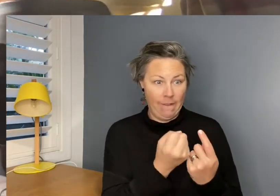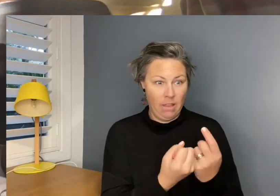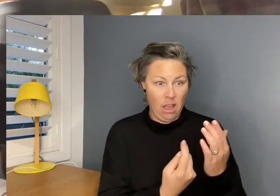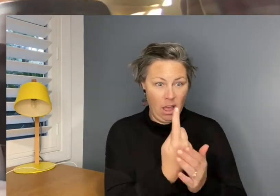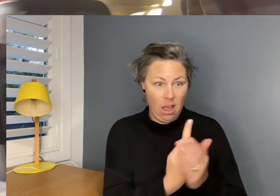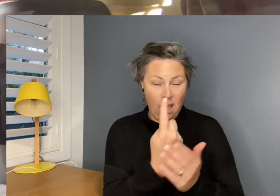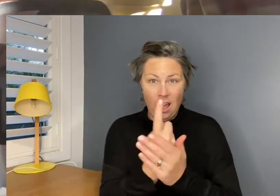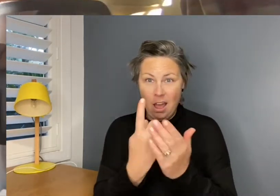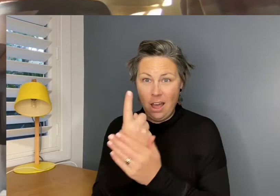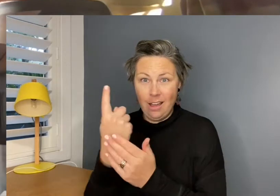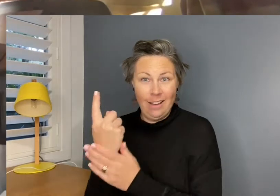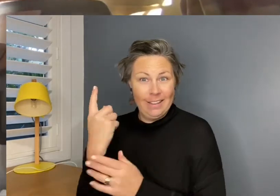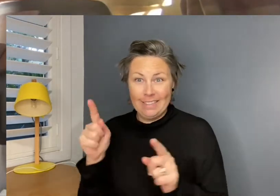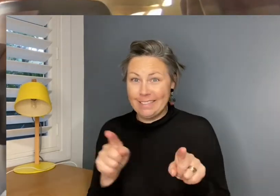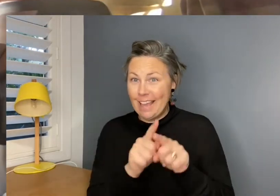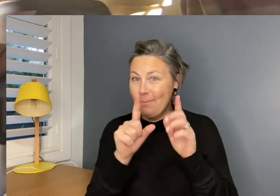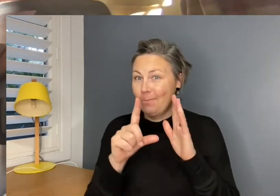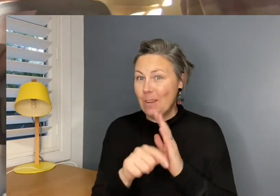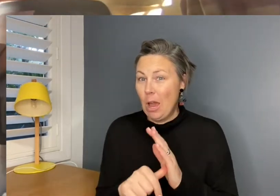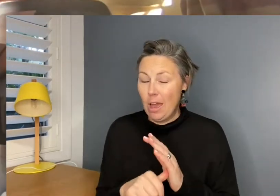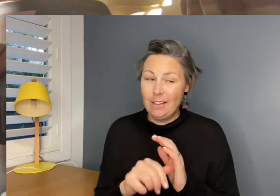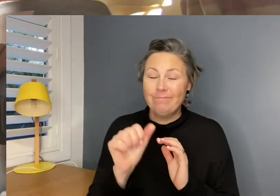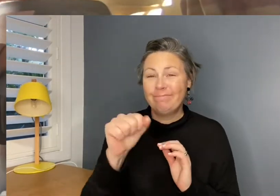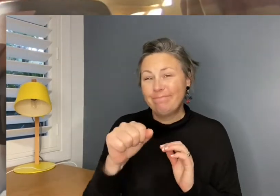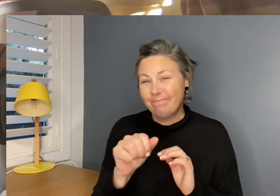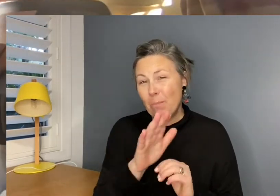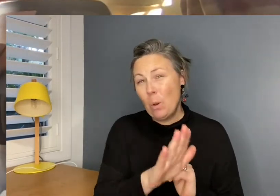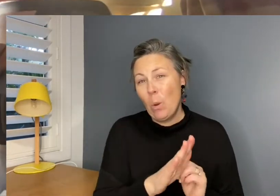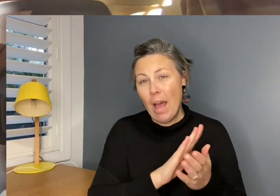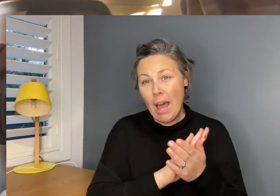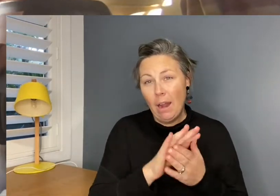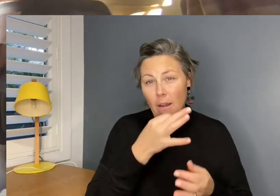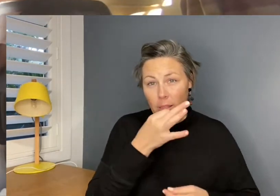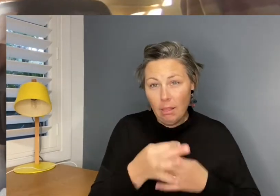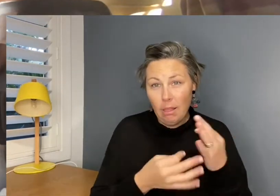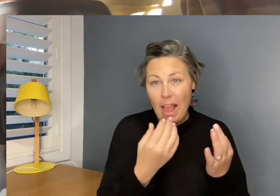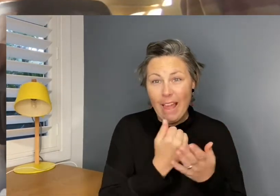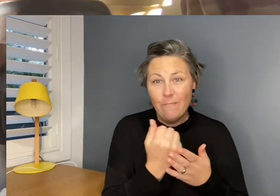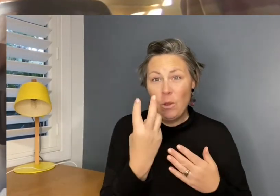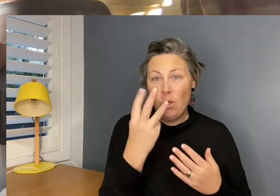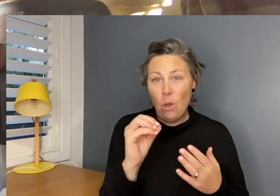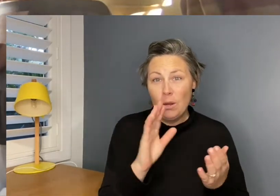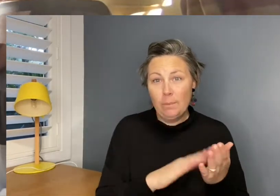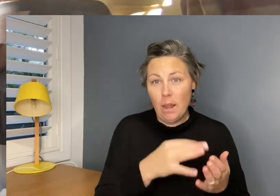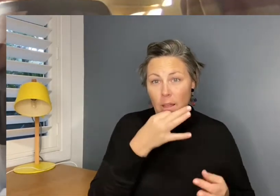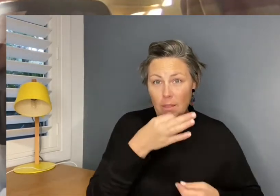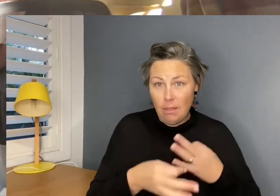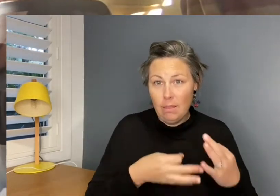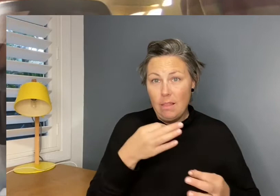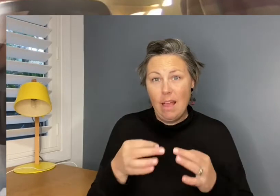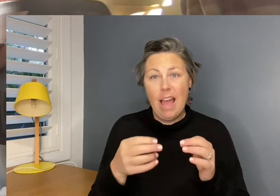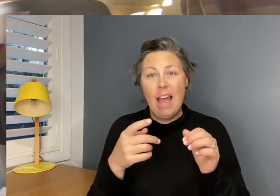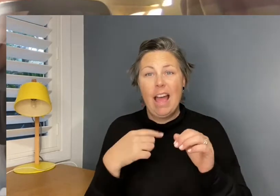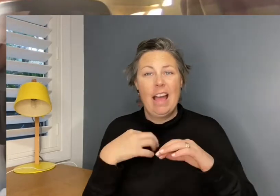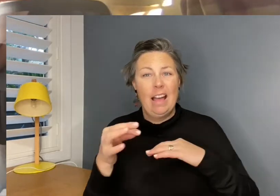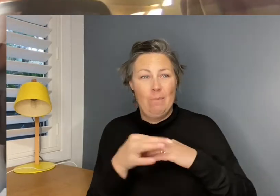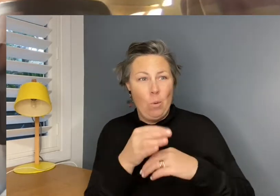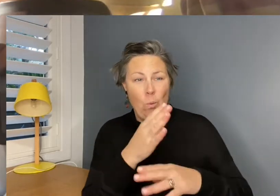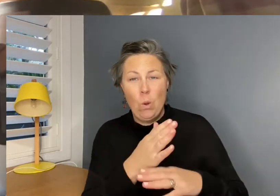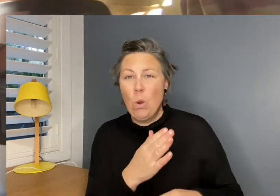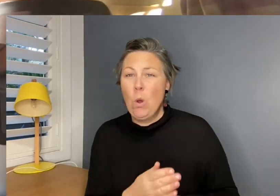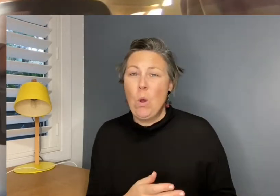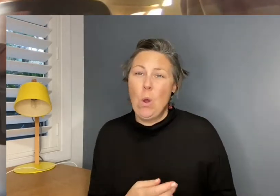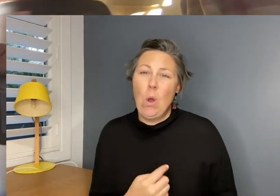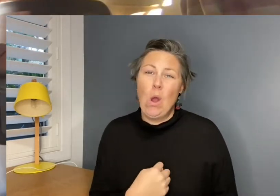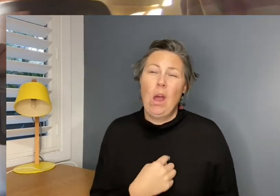just what the universe had in store for me. But yeah, so poor little Honey was vomiting every half an hour all day that day. Aiden was at work that day, so it was just me and her. I